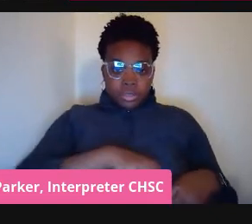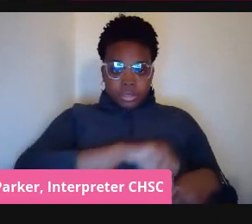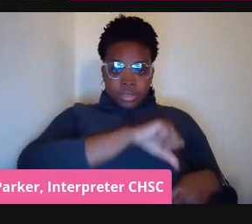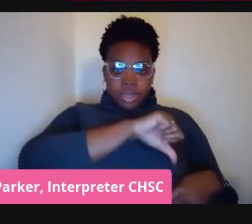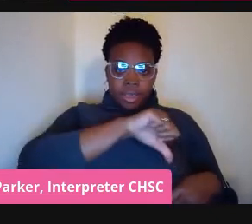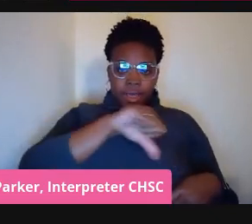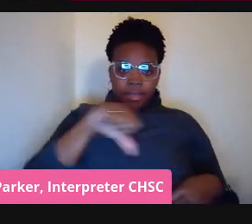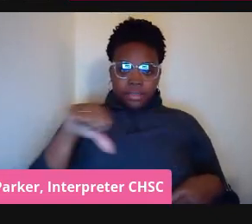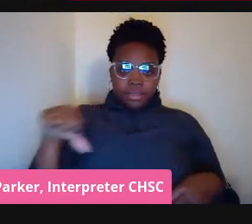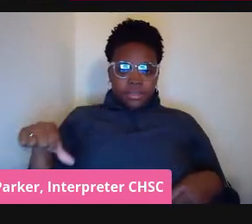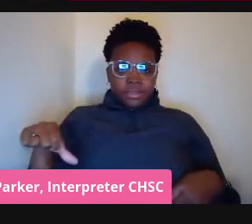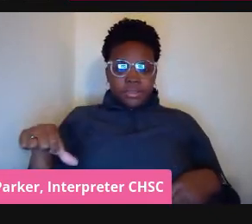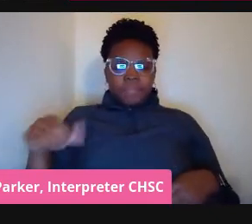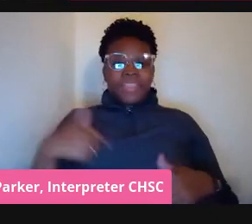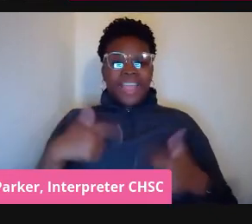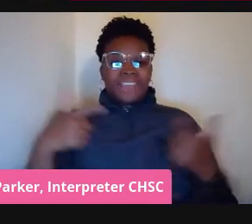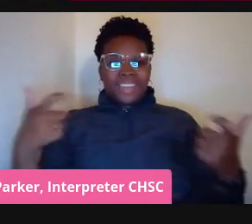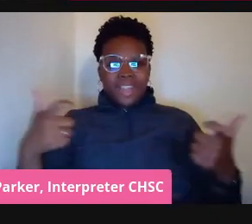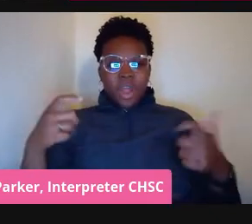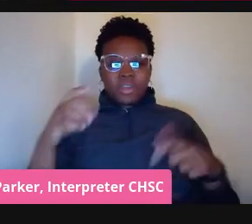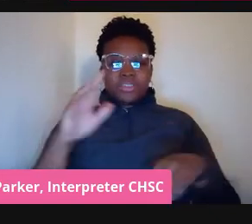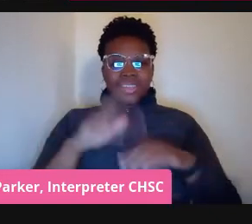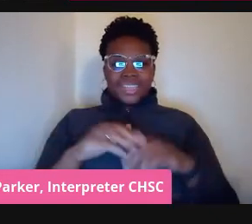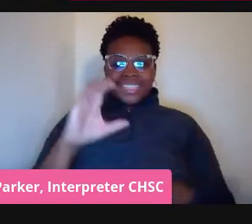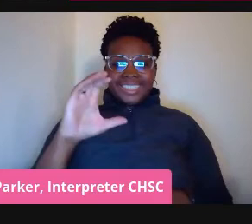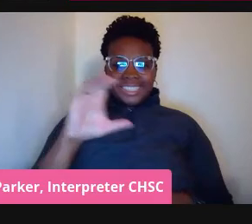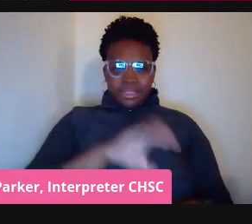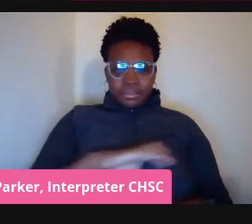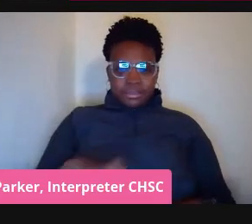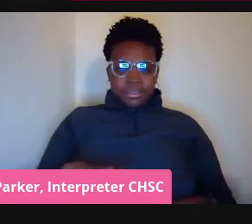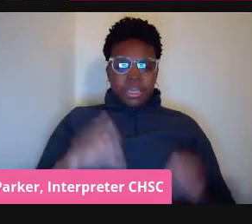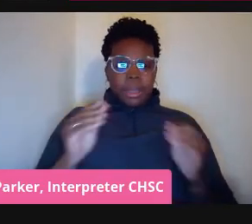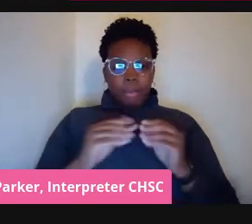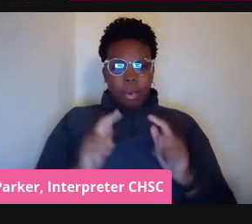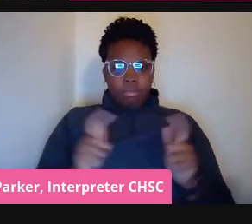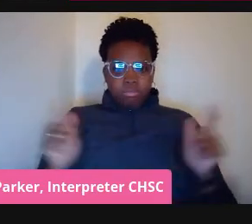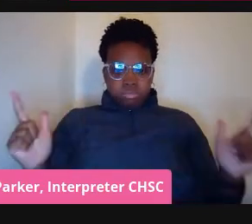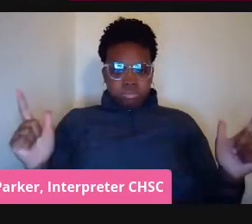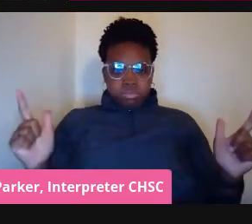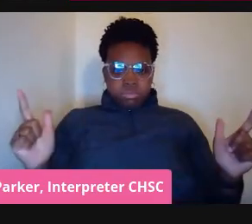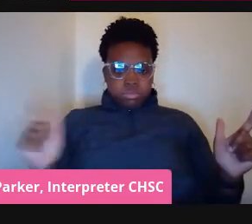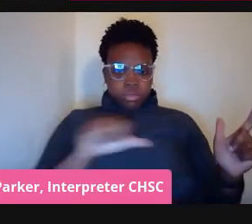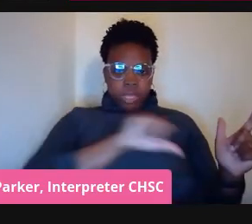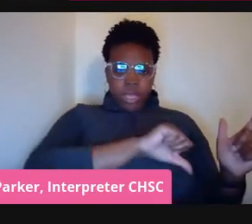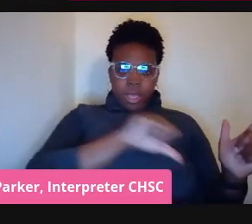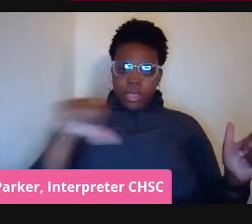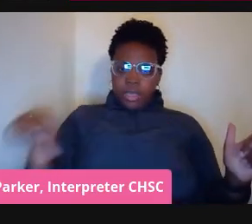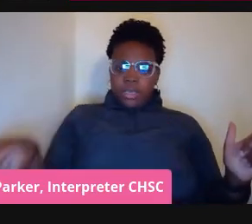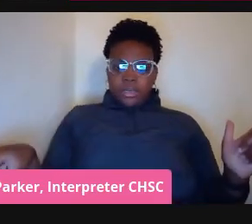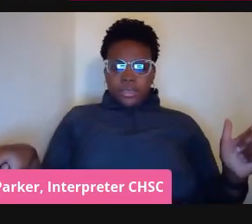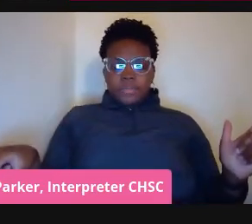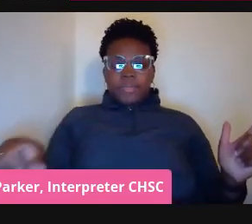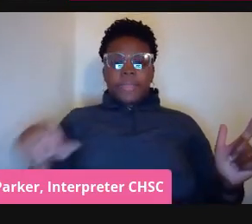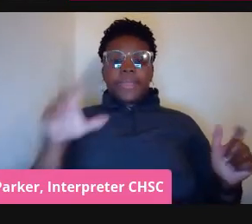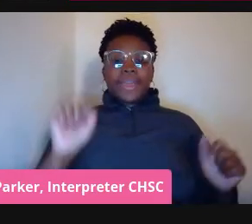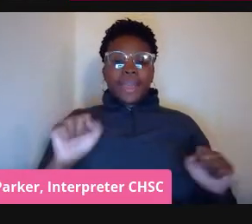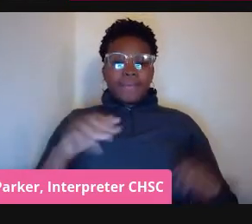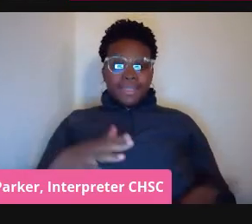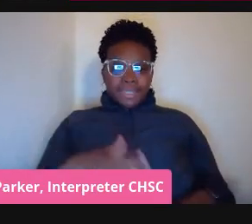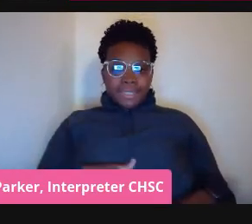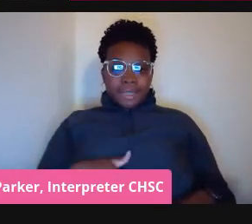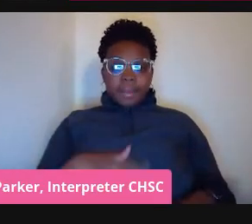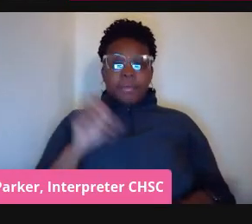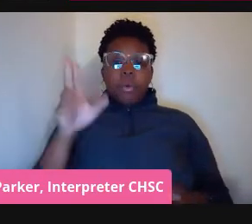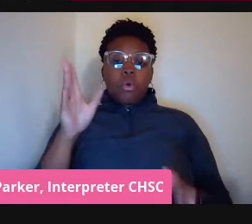have like a larger than a C-section scar across your pelvis. And that surgery can be abdominal or it can be